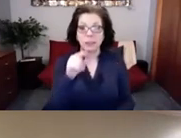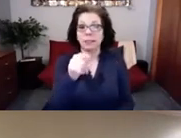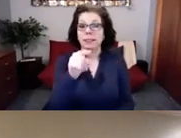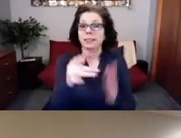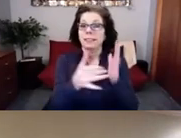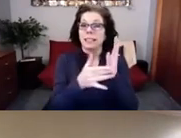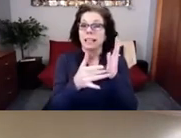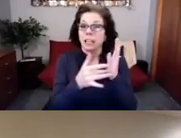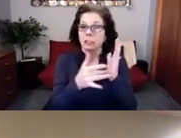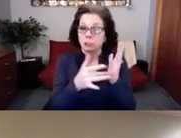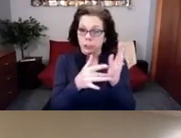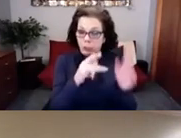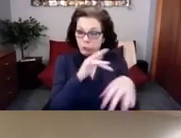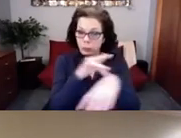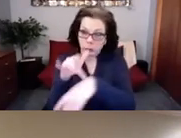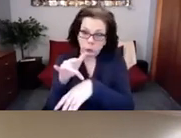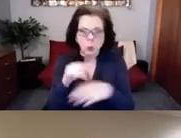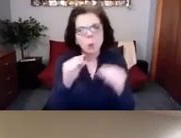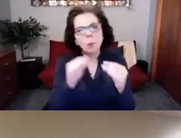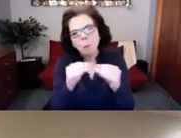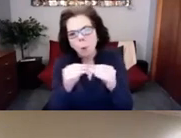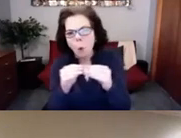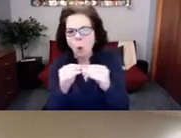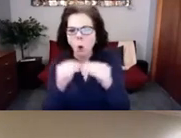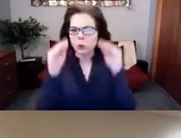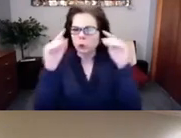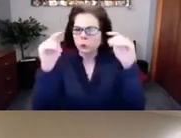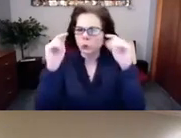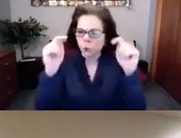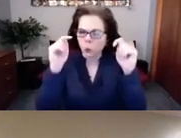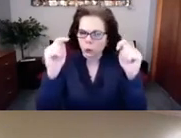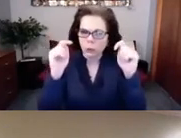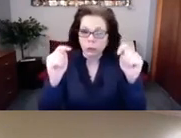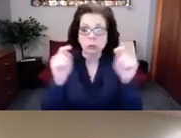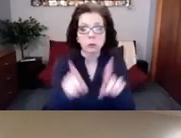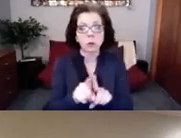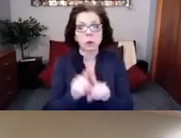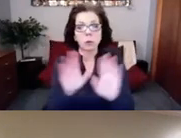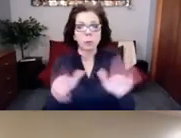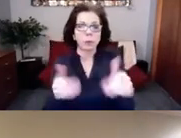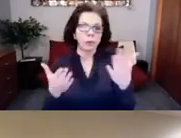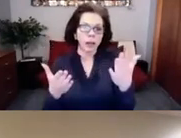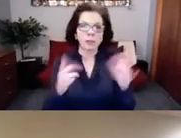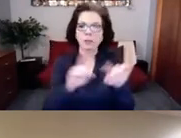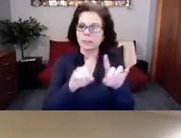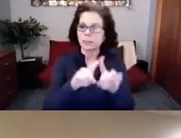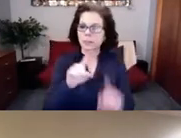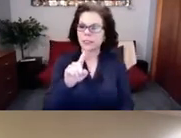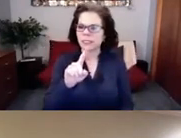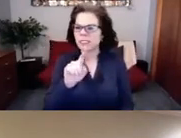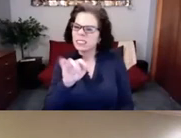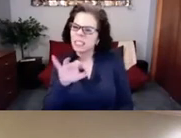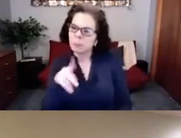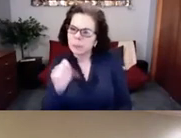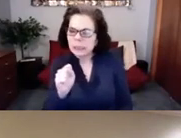page has some more tutorials, and then it also provides some tips and tricks for